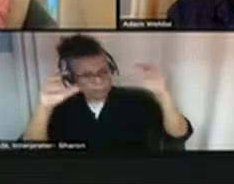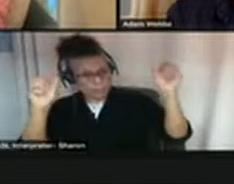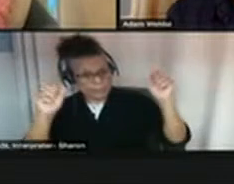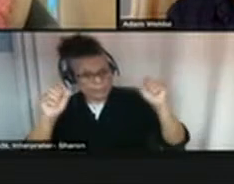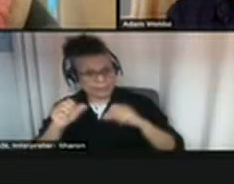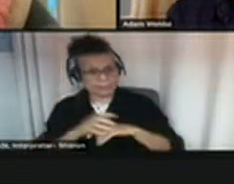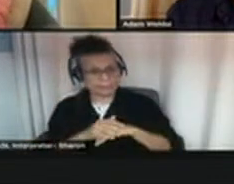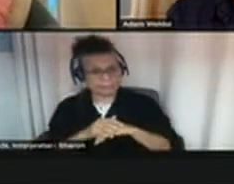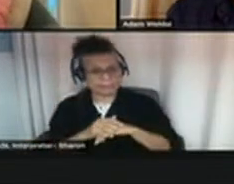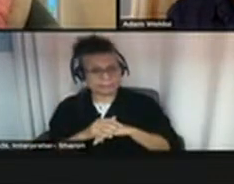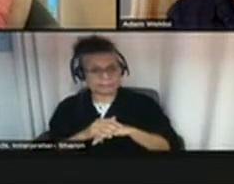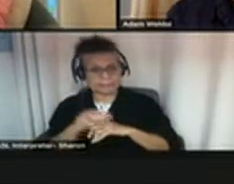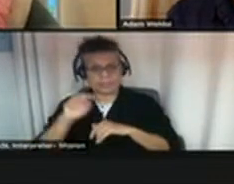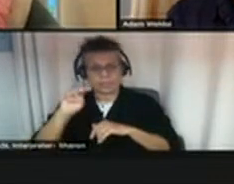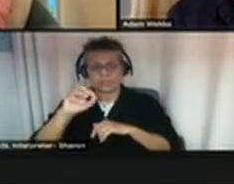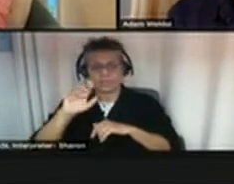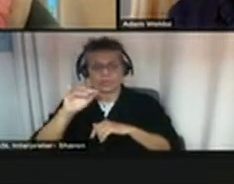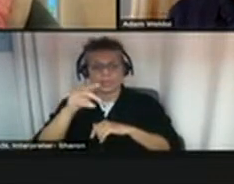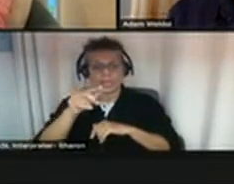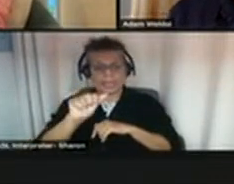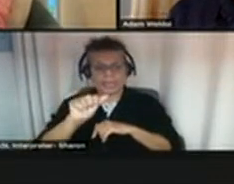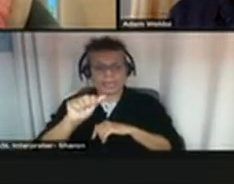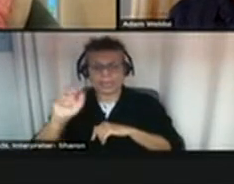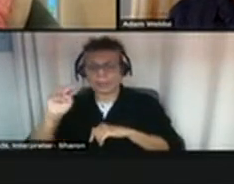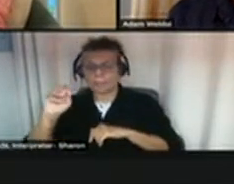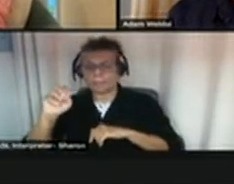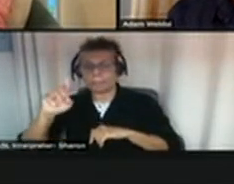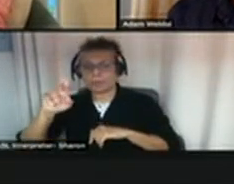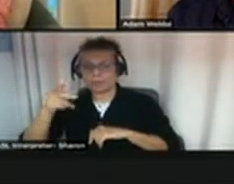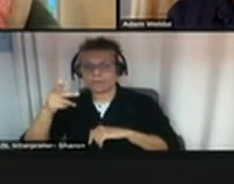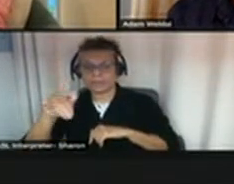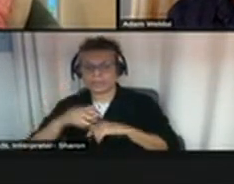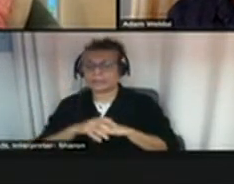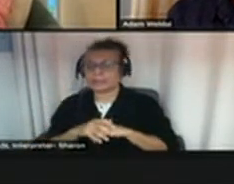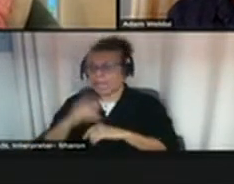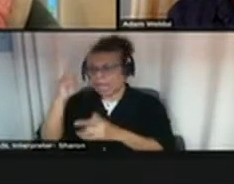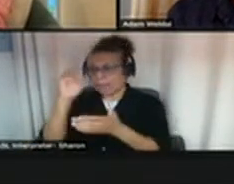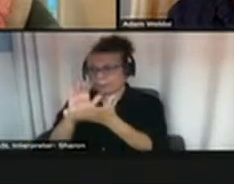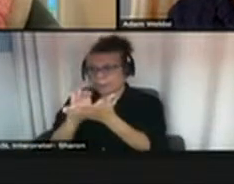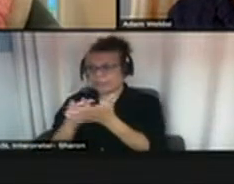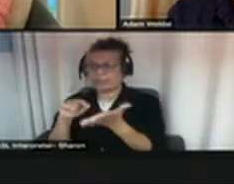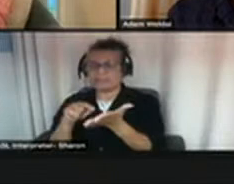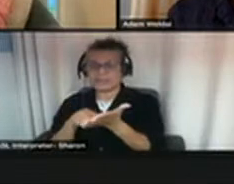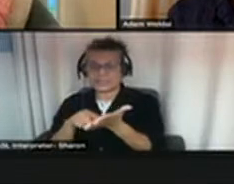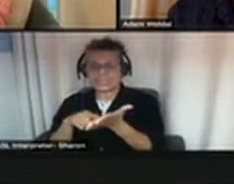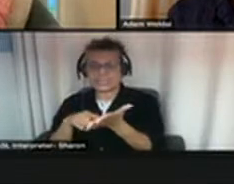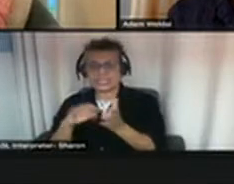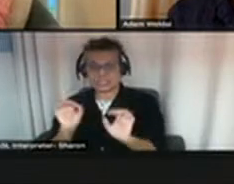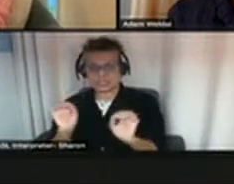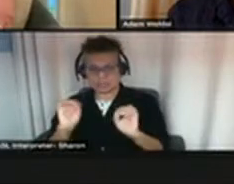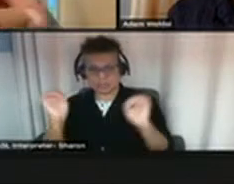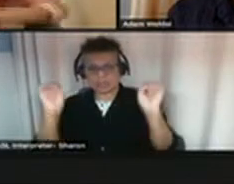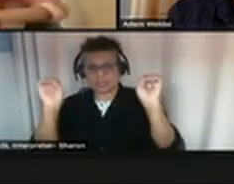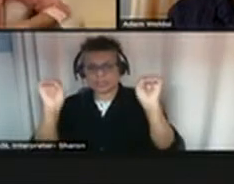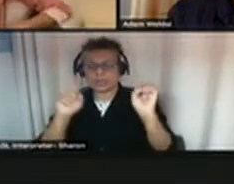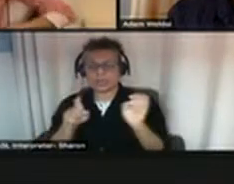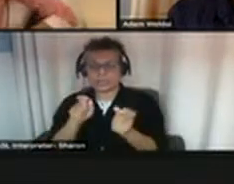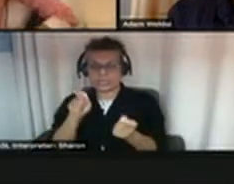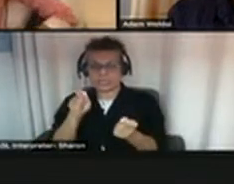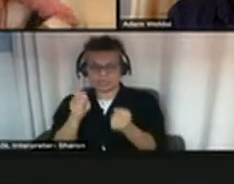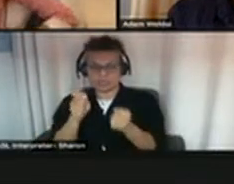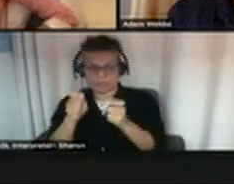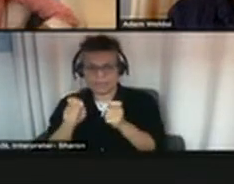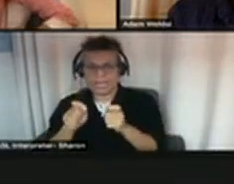Thank you, Mr. Chair. I believe that there's a sense of urgency to revise and